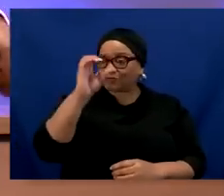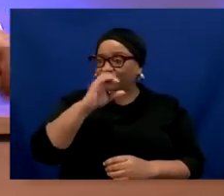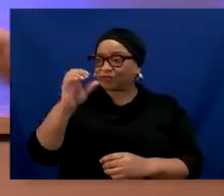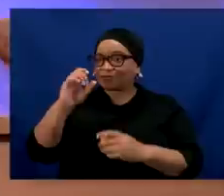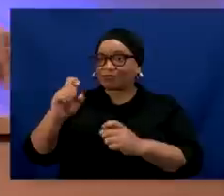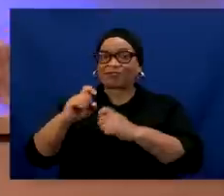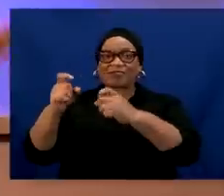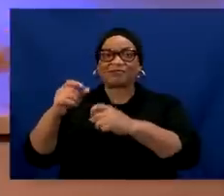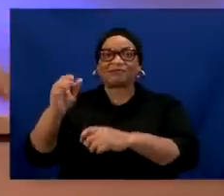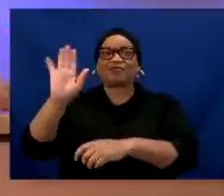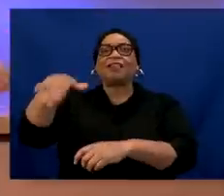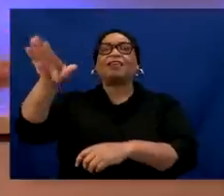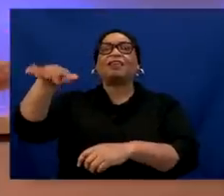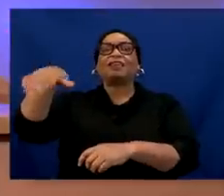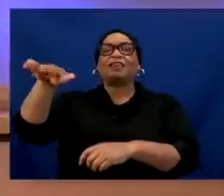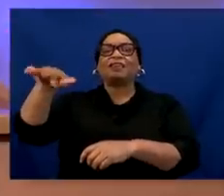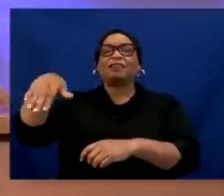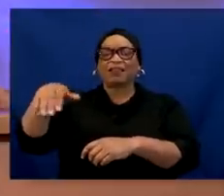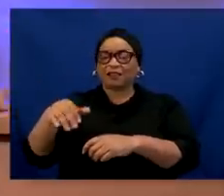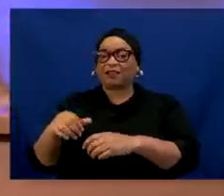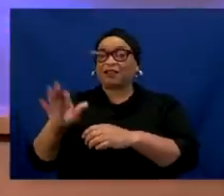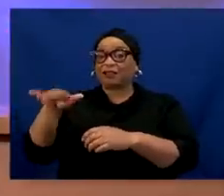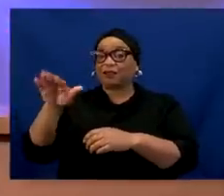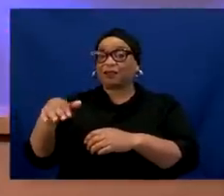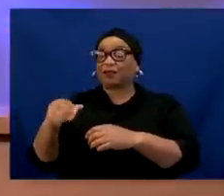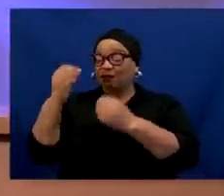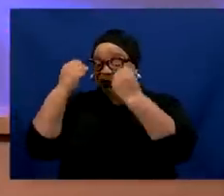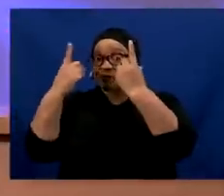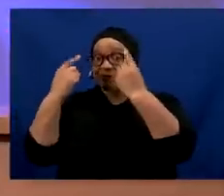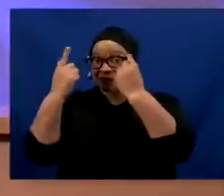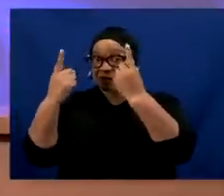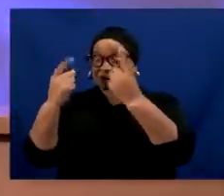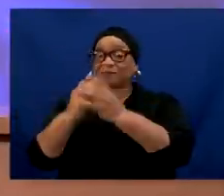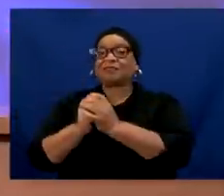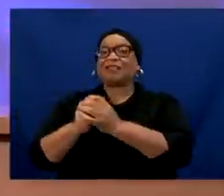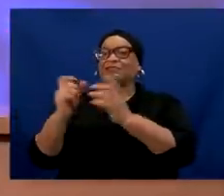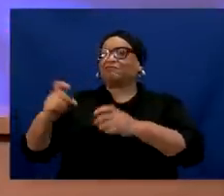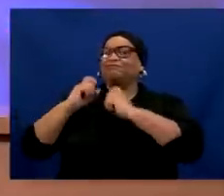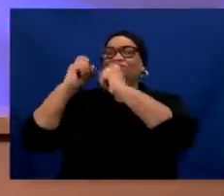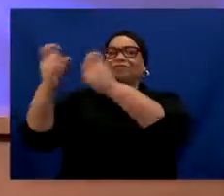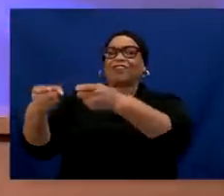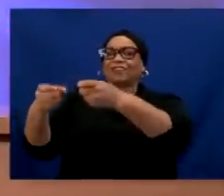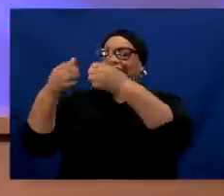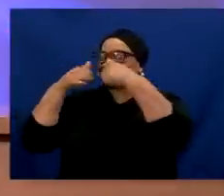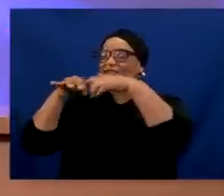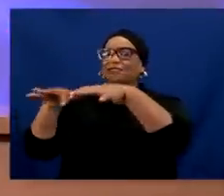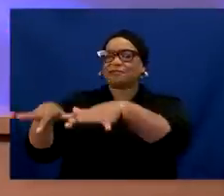wake you up, tap you on the shoulder. I'm about to hook you up, about to hook you up. Open your eyes, open your eyes. He just makes sure